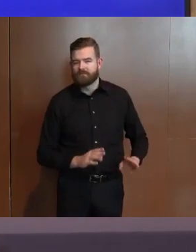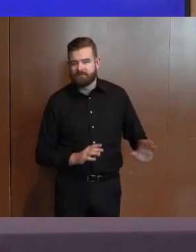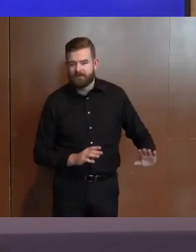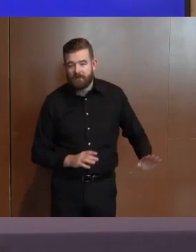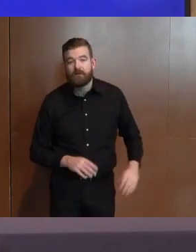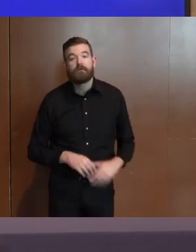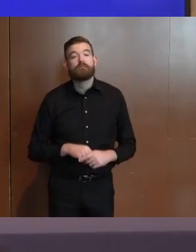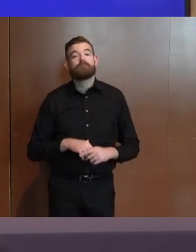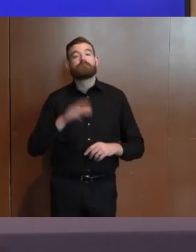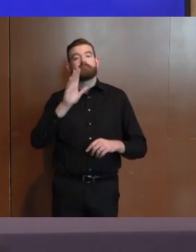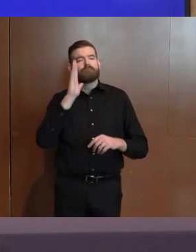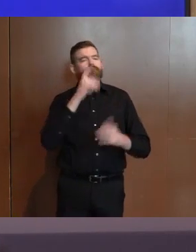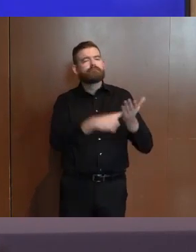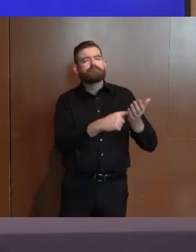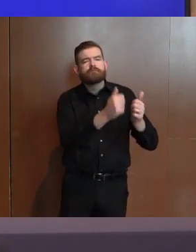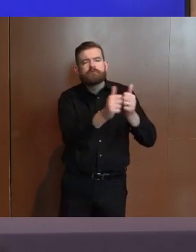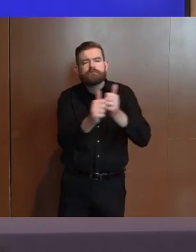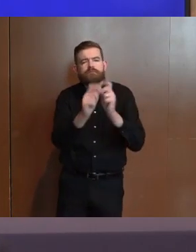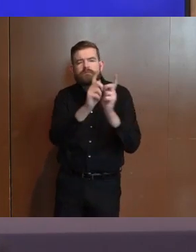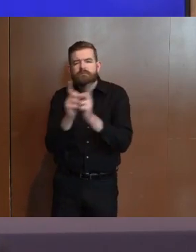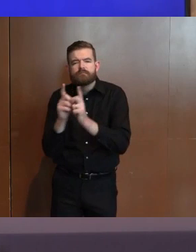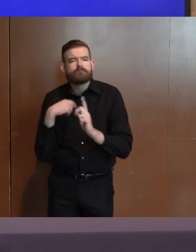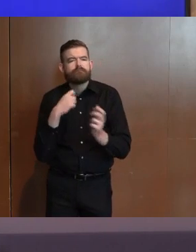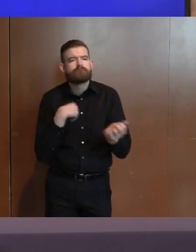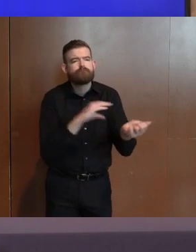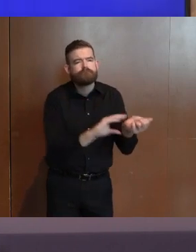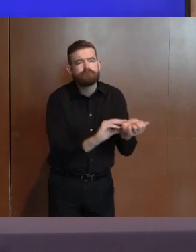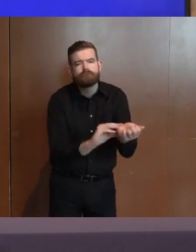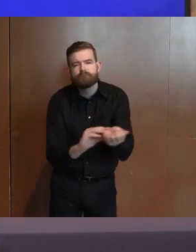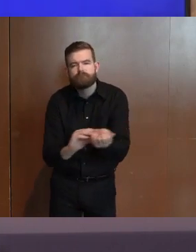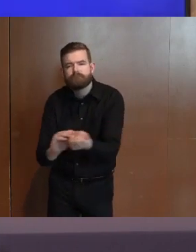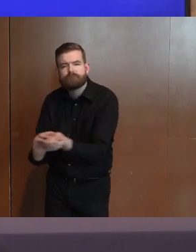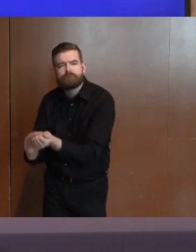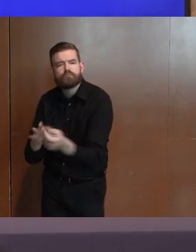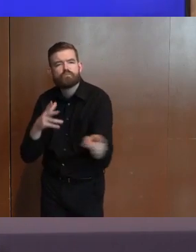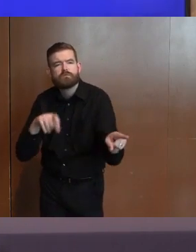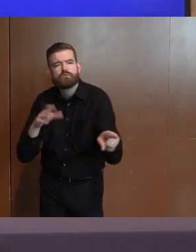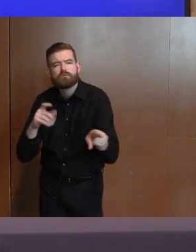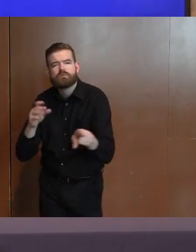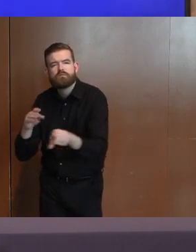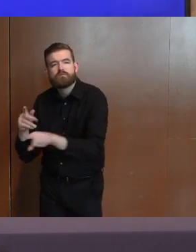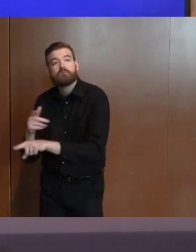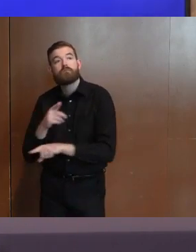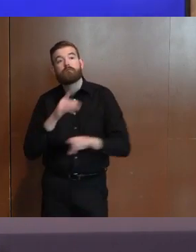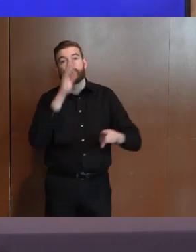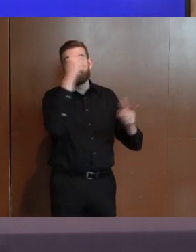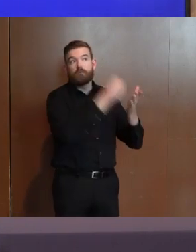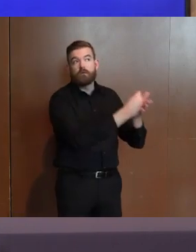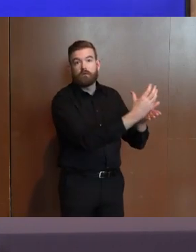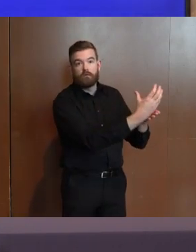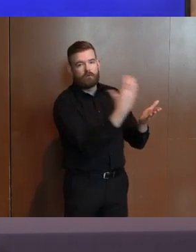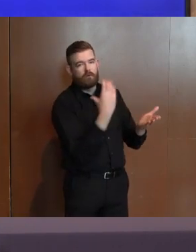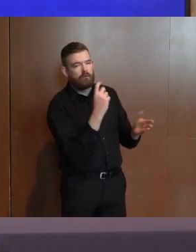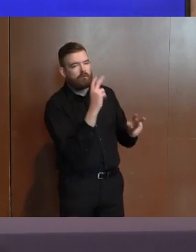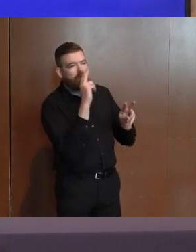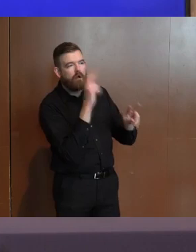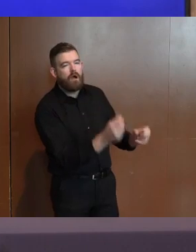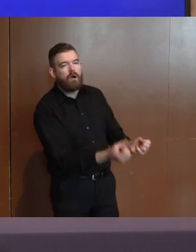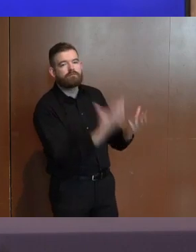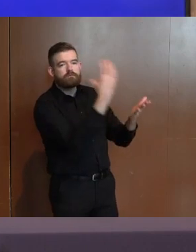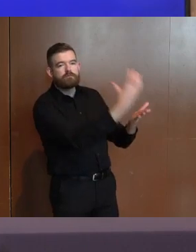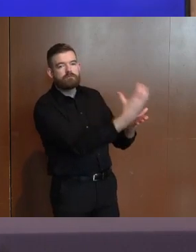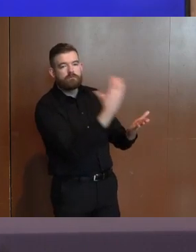would. Again, we need to know a little bit more, particularly where the federal side of this is going to shake out. This was not only the most elegant, it